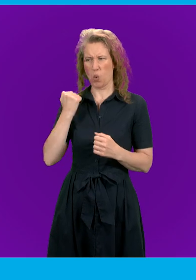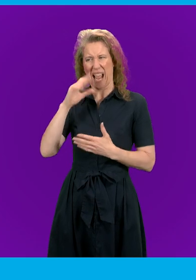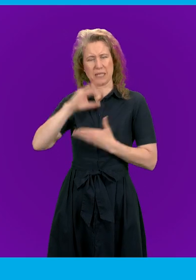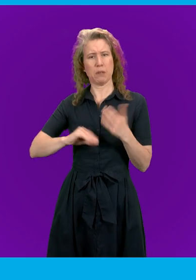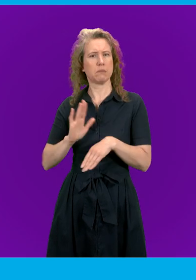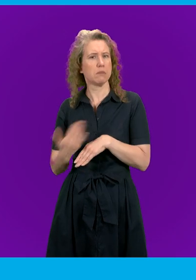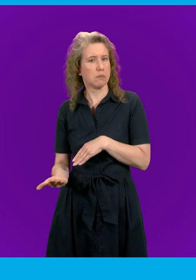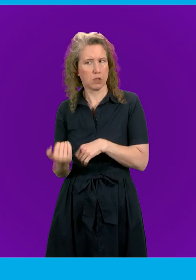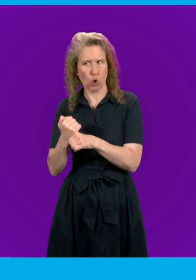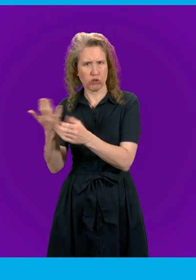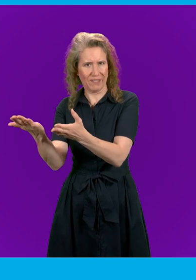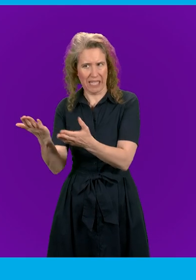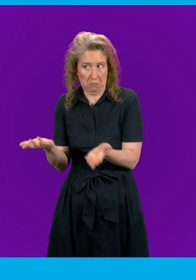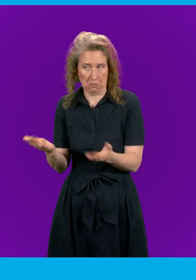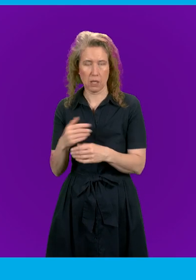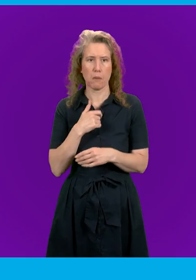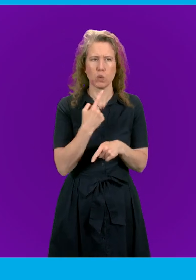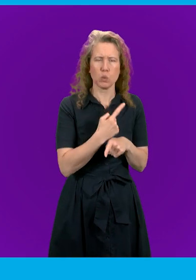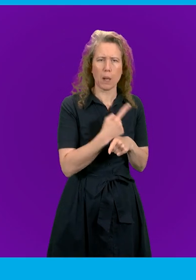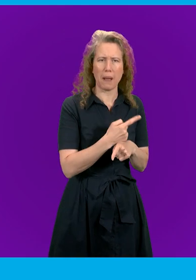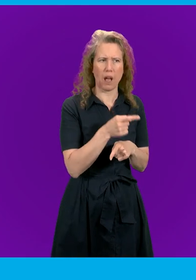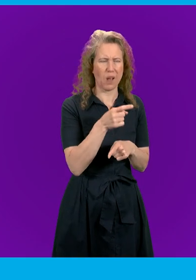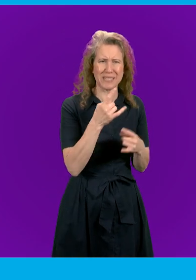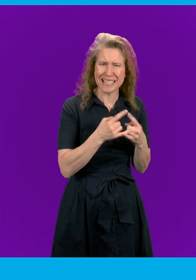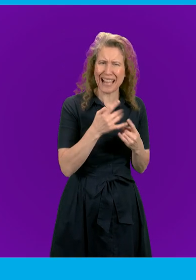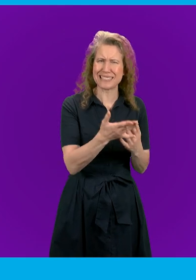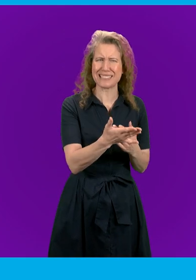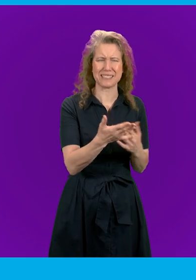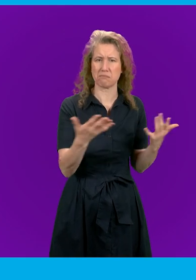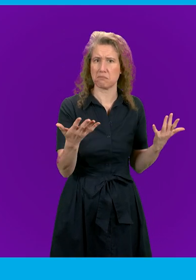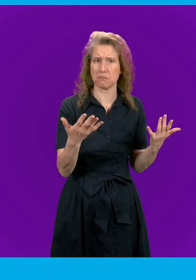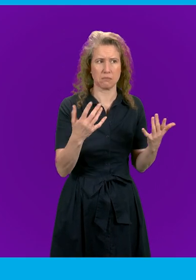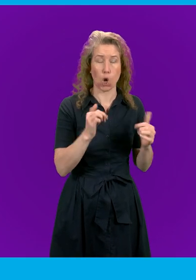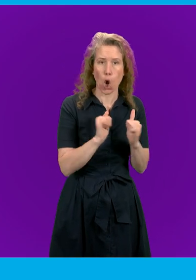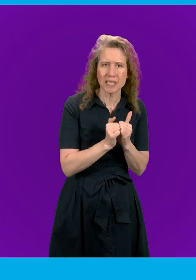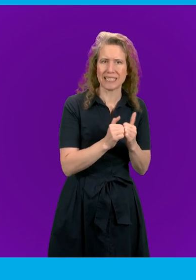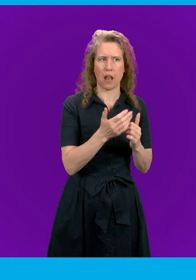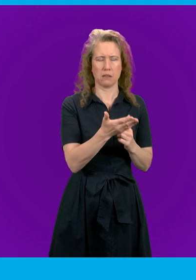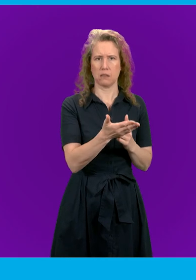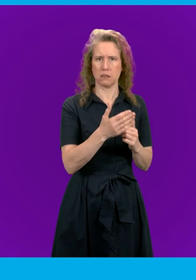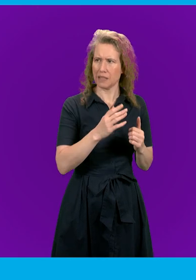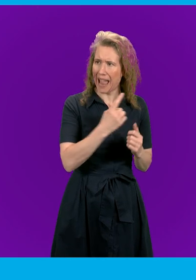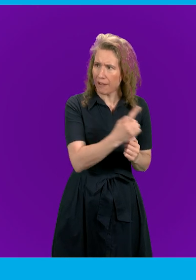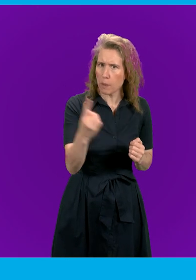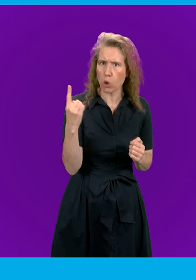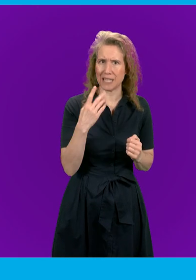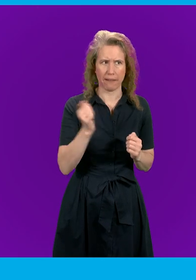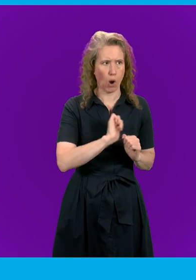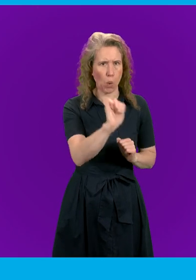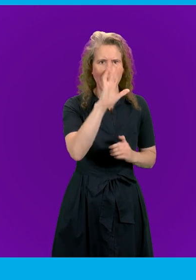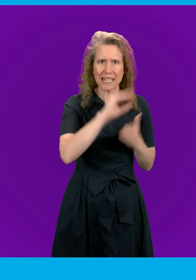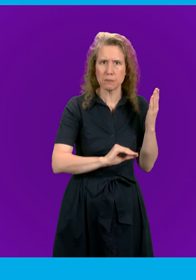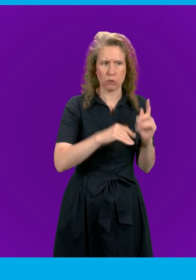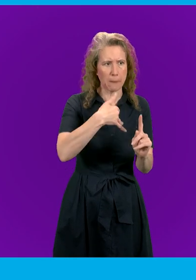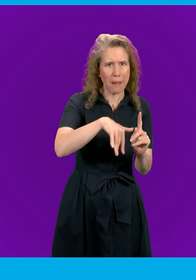experience. But when we talk about something like sex and consent, everyone's coming